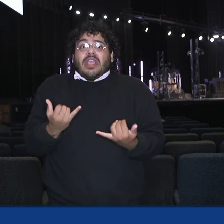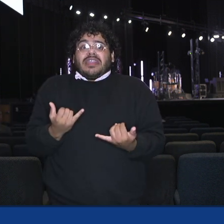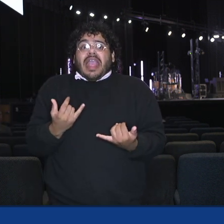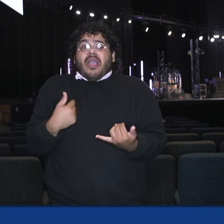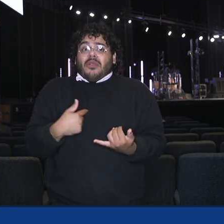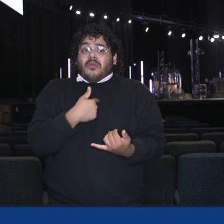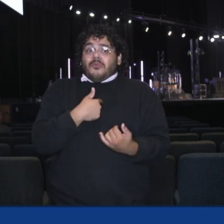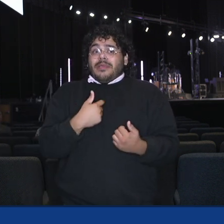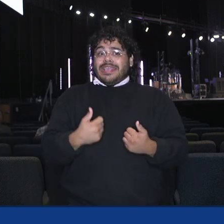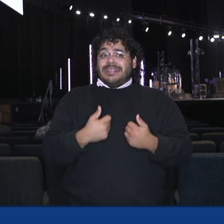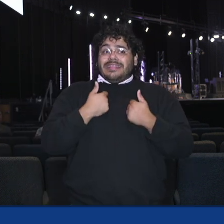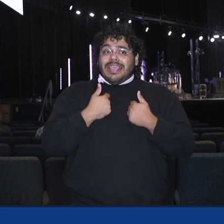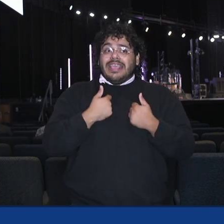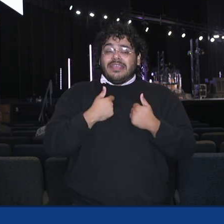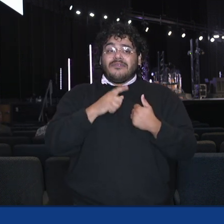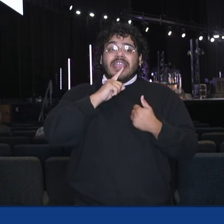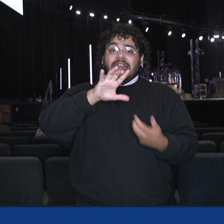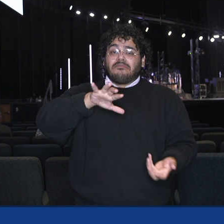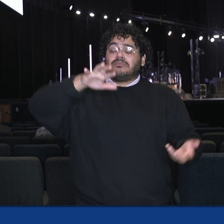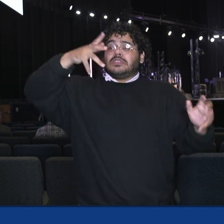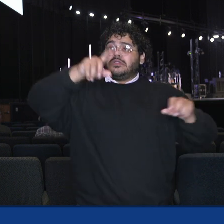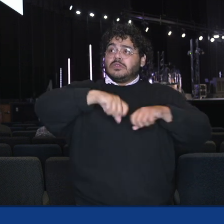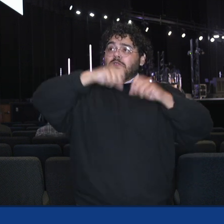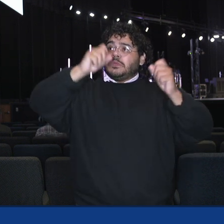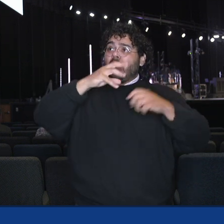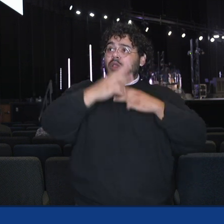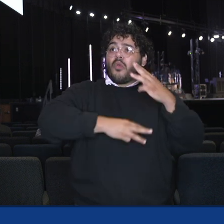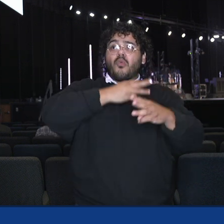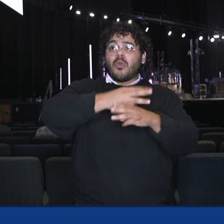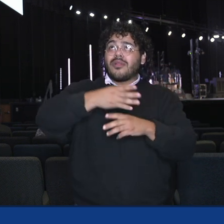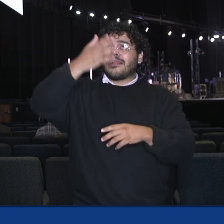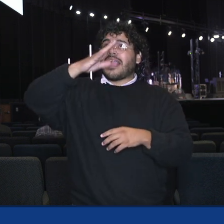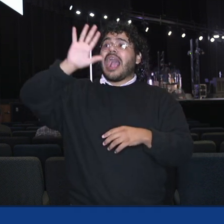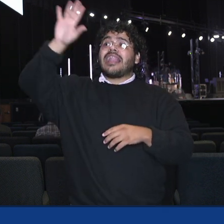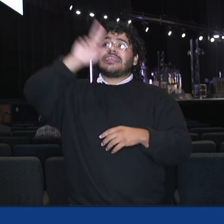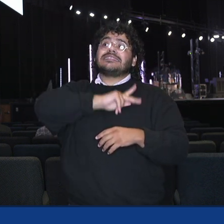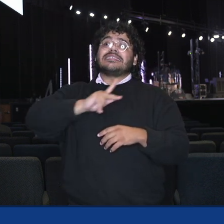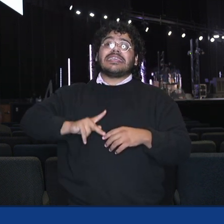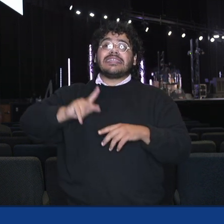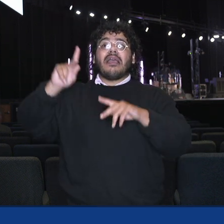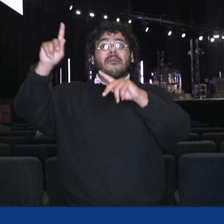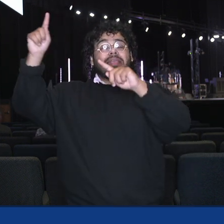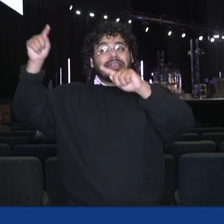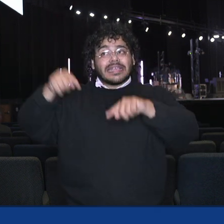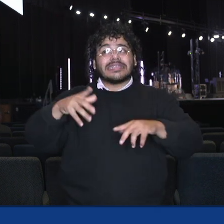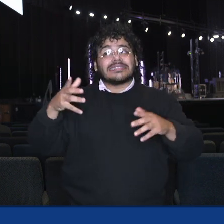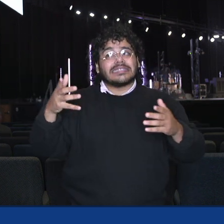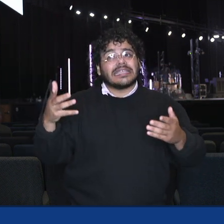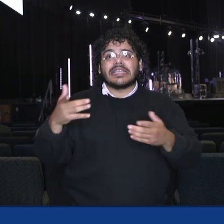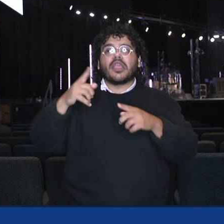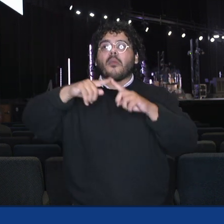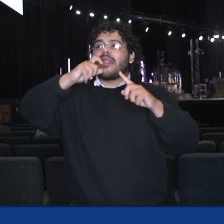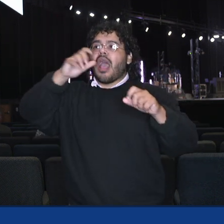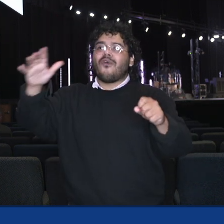and the not yet of that. God's kingdom is here. It is not yet fully here. So there are powers